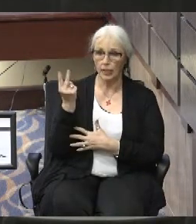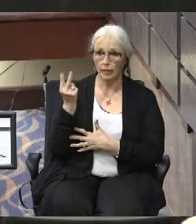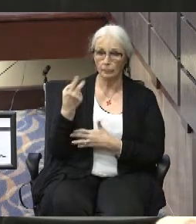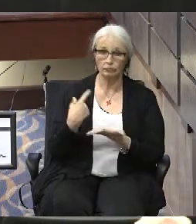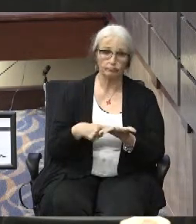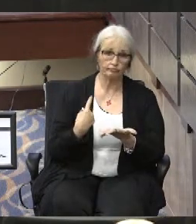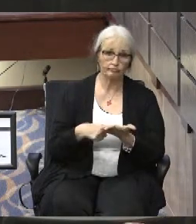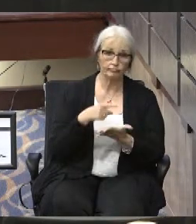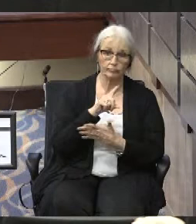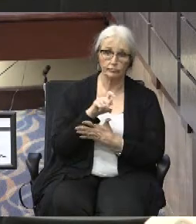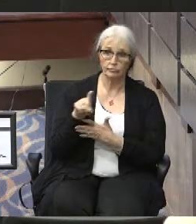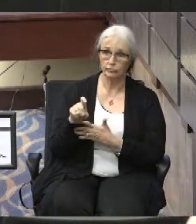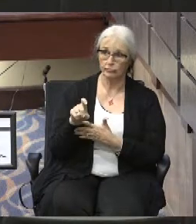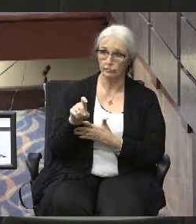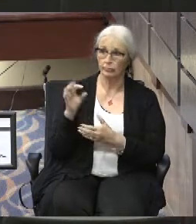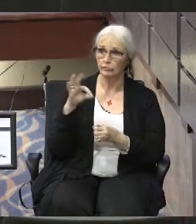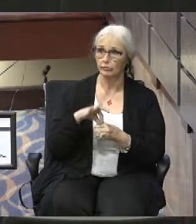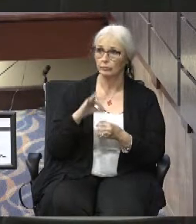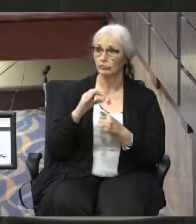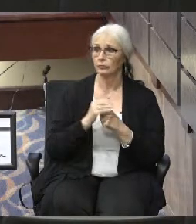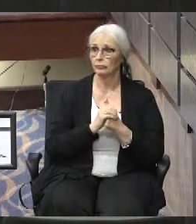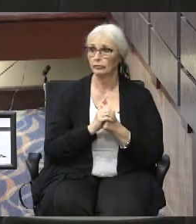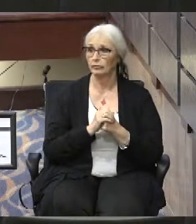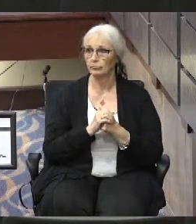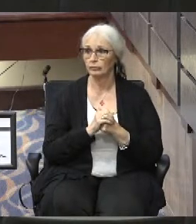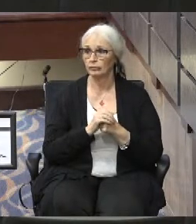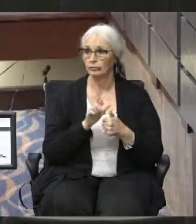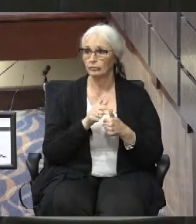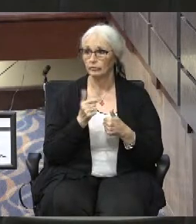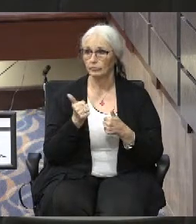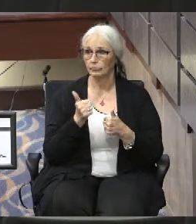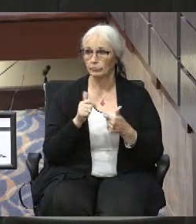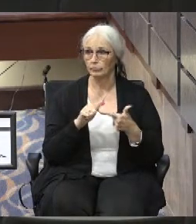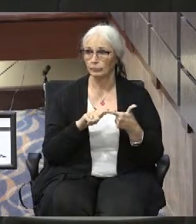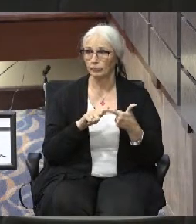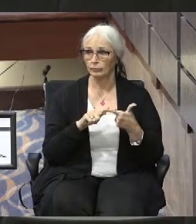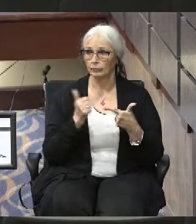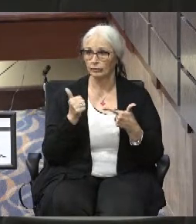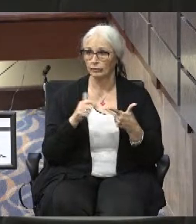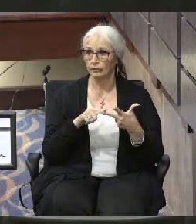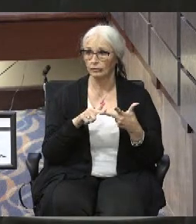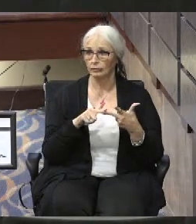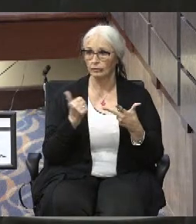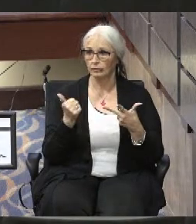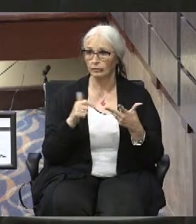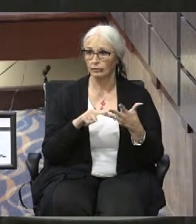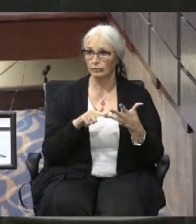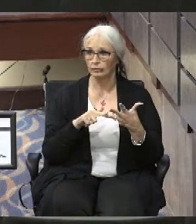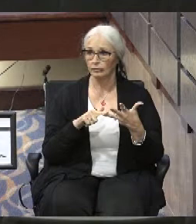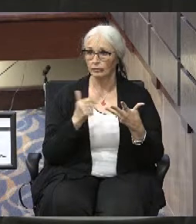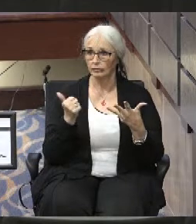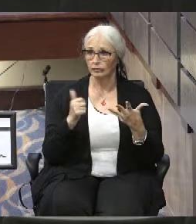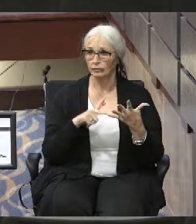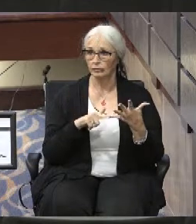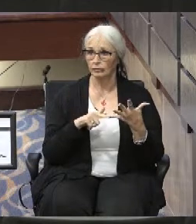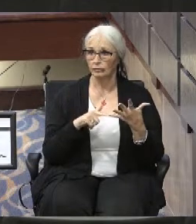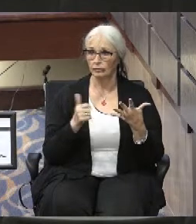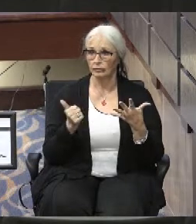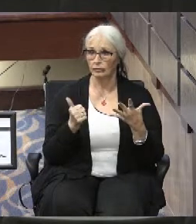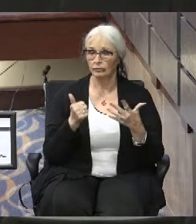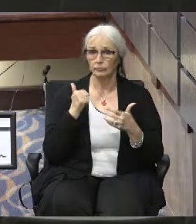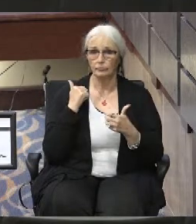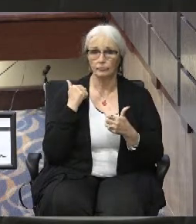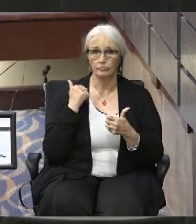discussion? Please poll the council. Bearfield. Rodriguez. Palmer. Aye. Bordereau. Yes. Holmes.